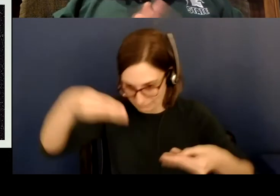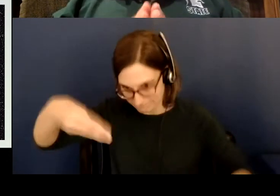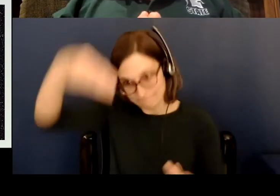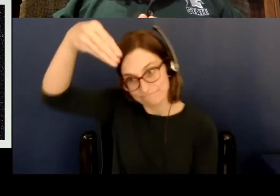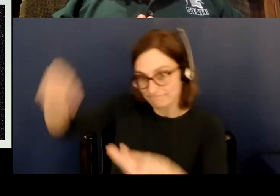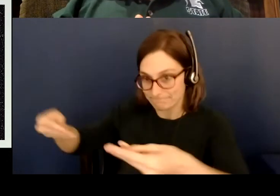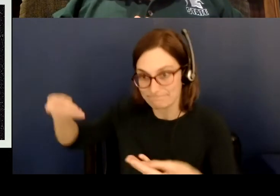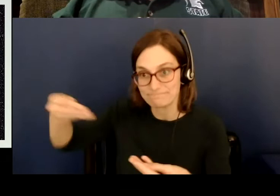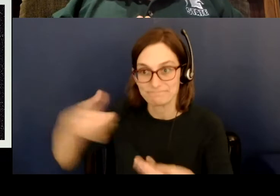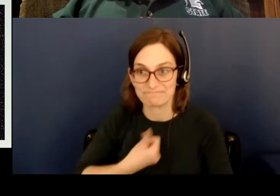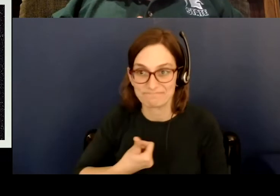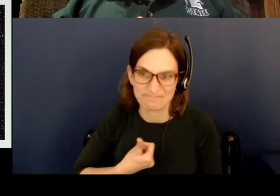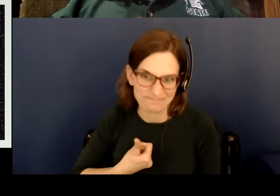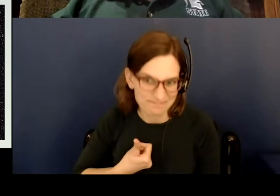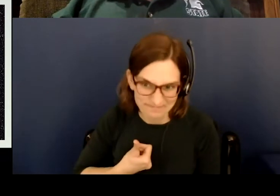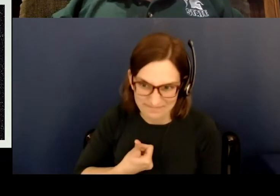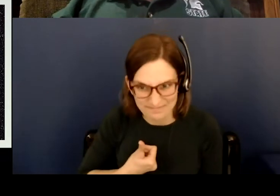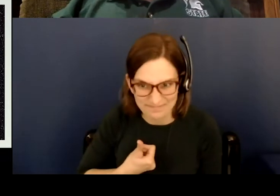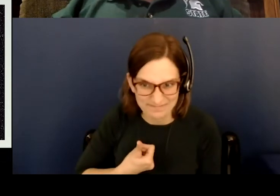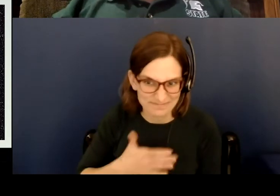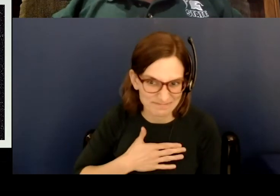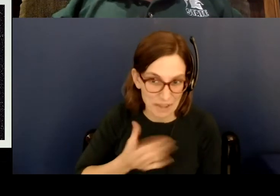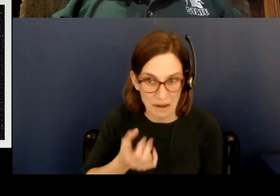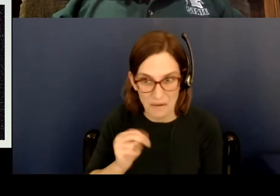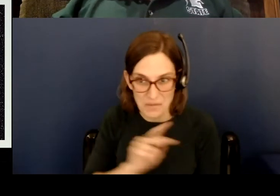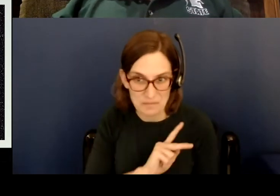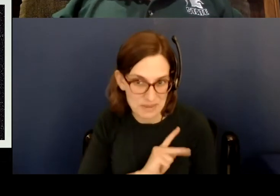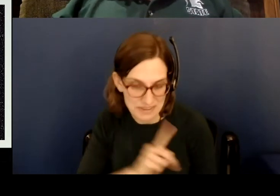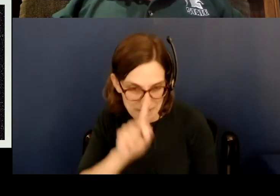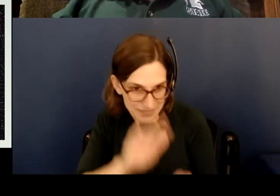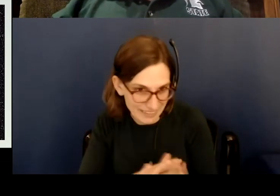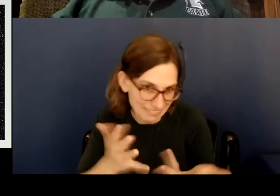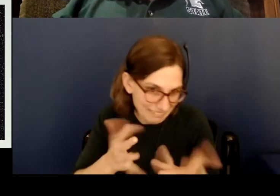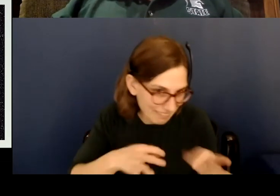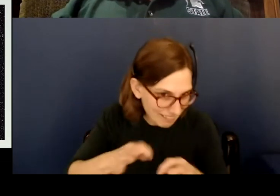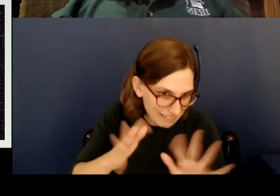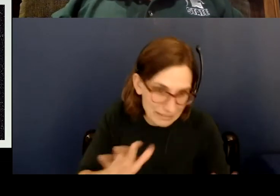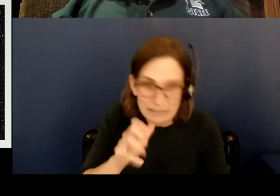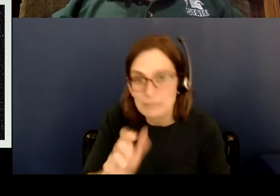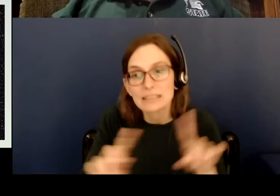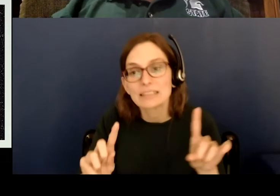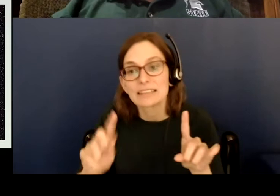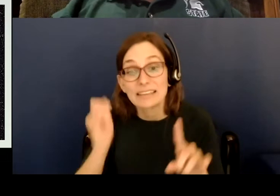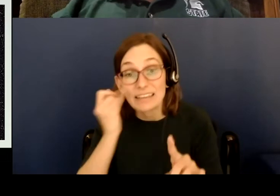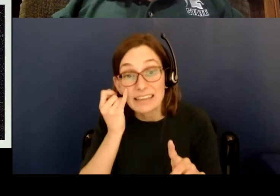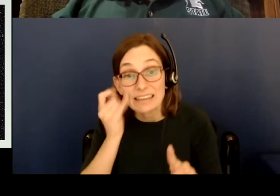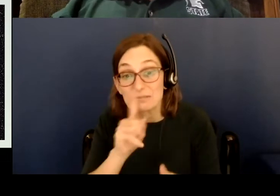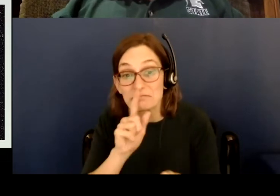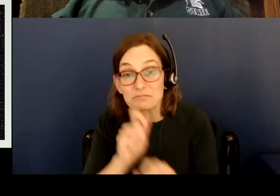I don't know if I want to get too much into my own personal beliefs here, but if you actually read the